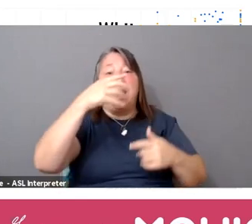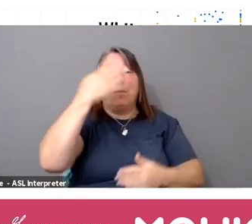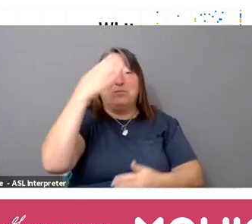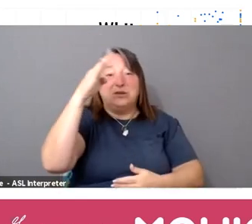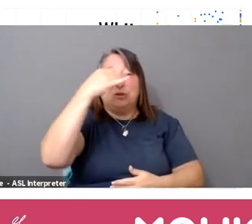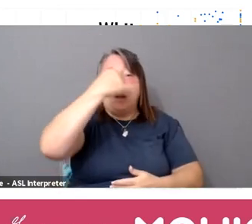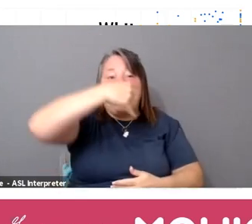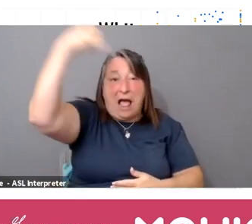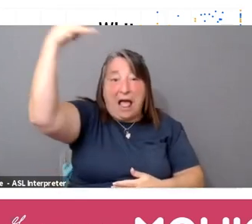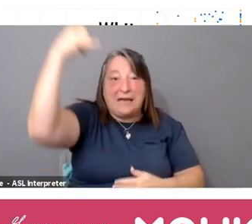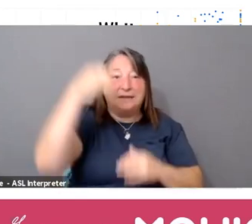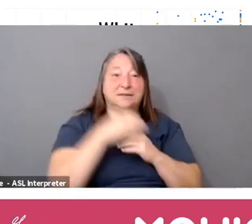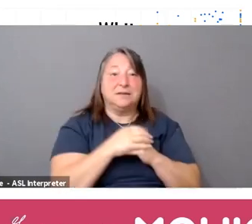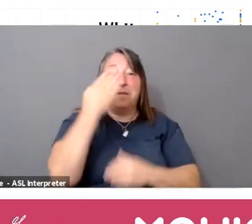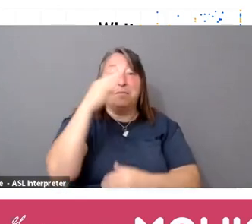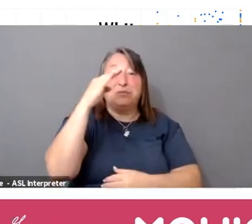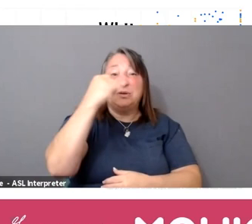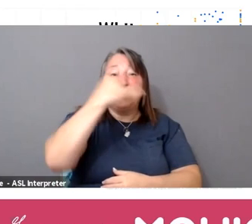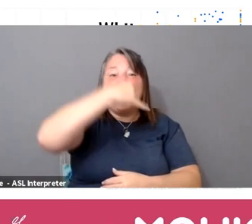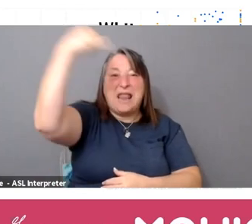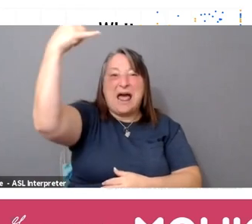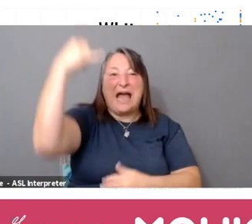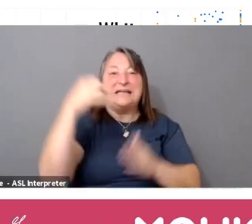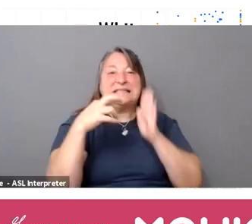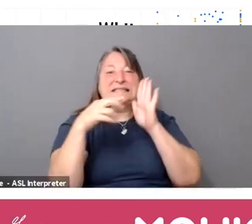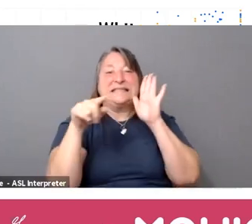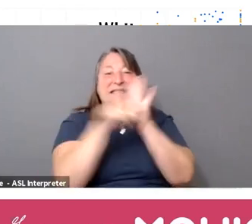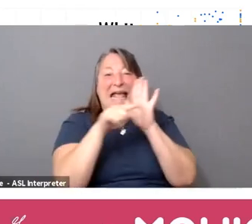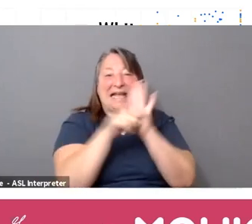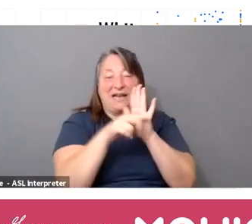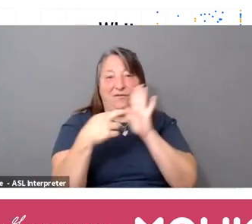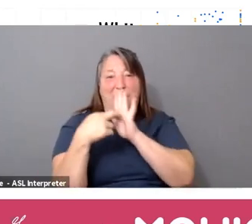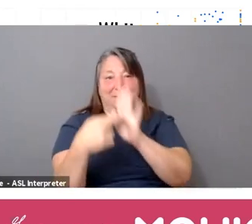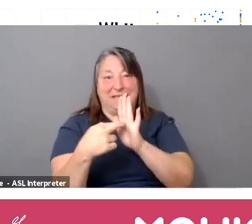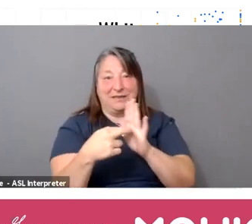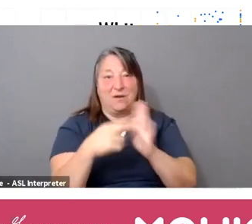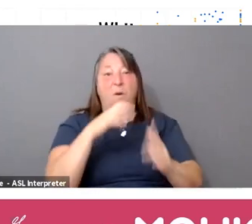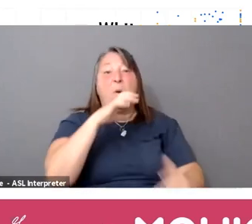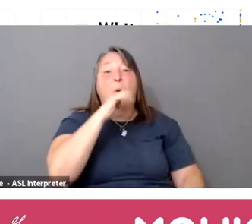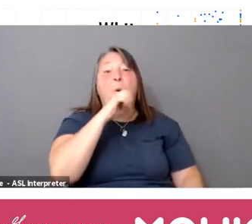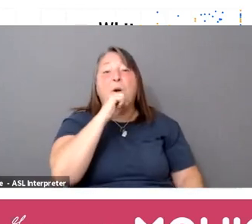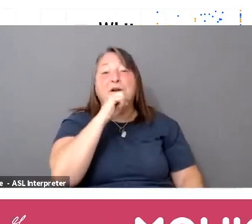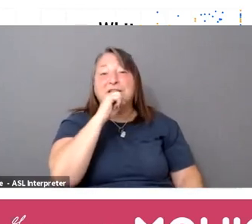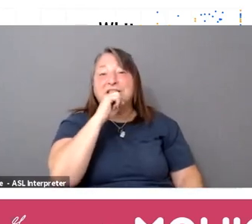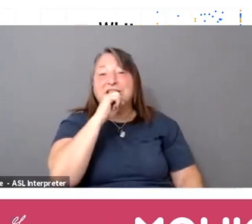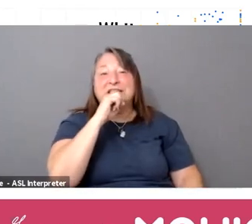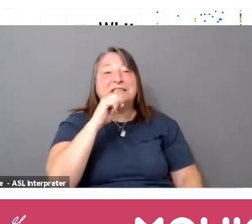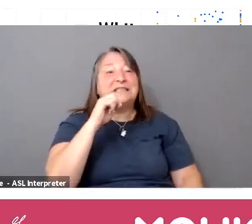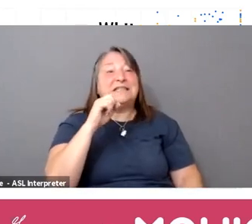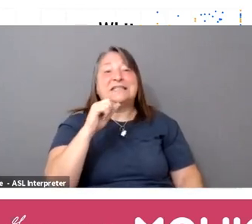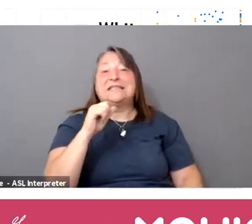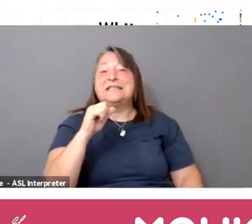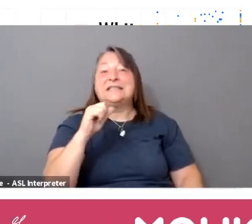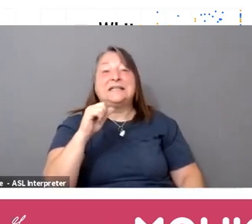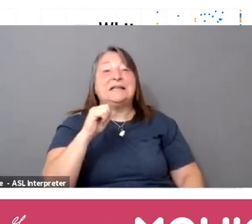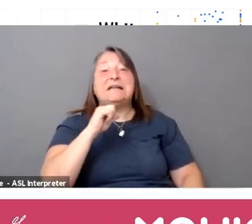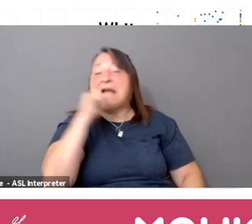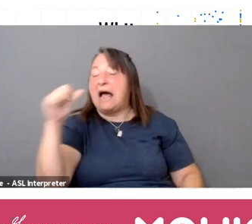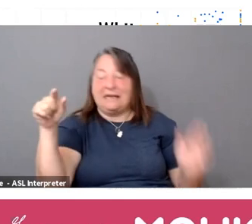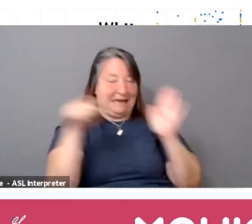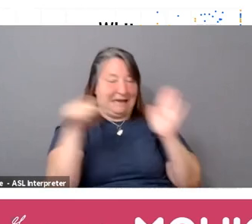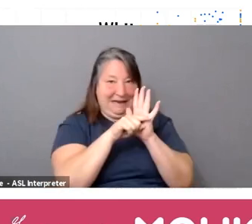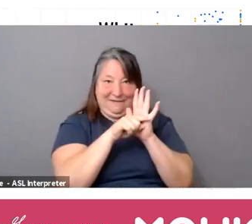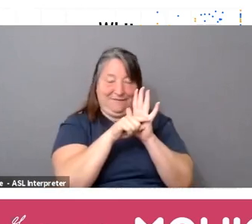line is negative representations. The orange line is non-negative representations of the group in that particular